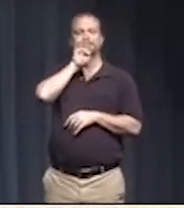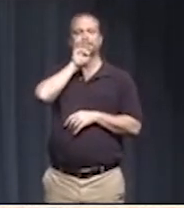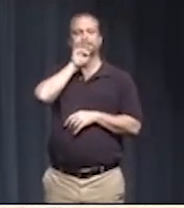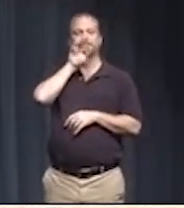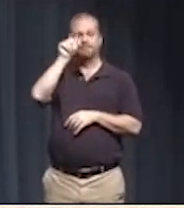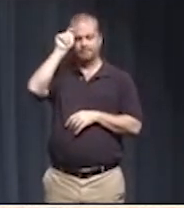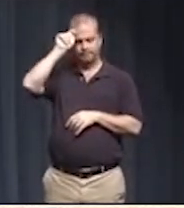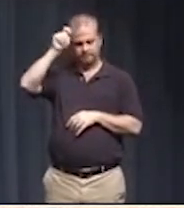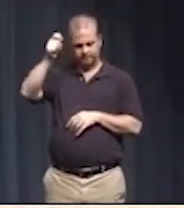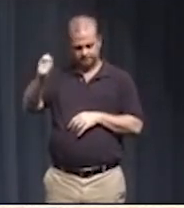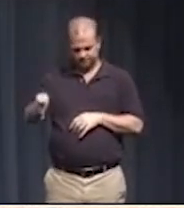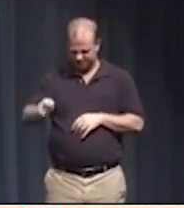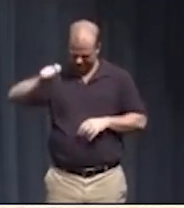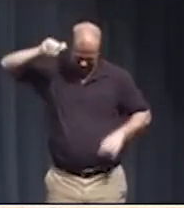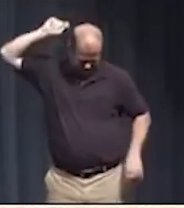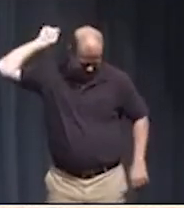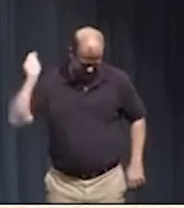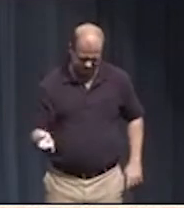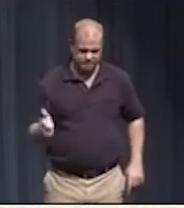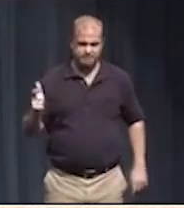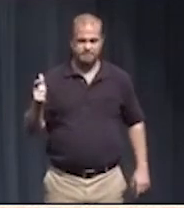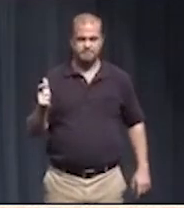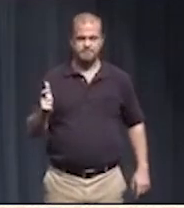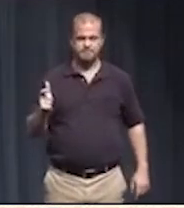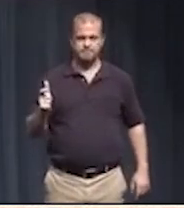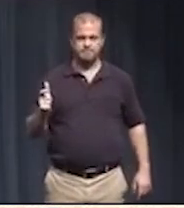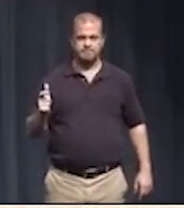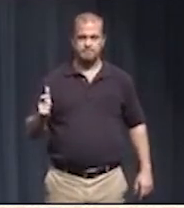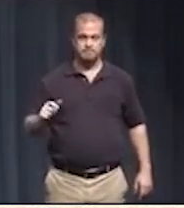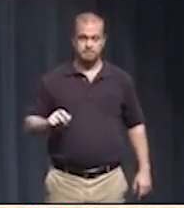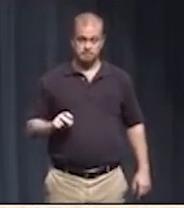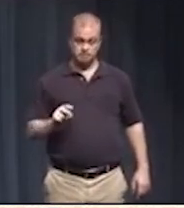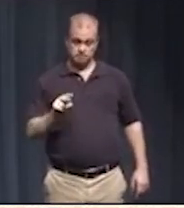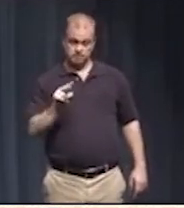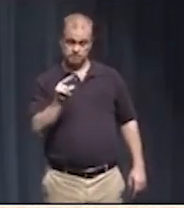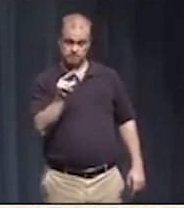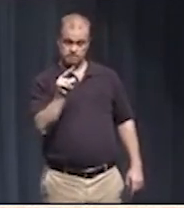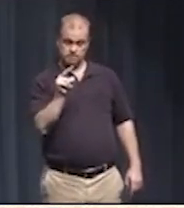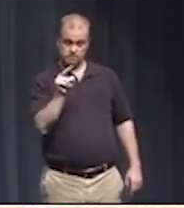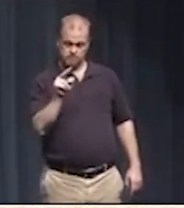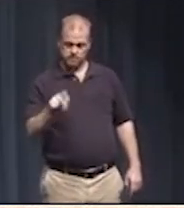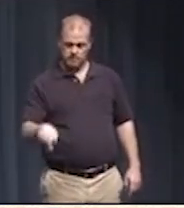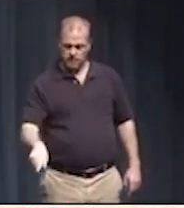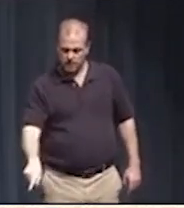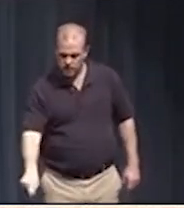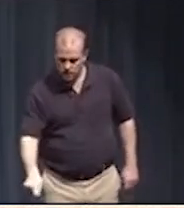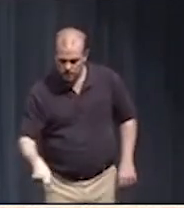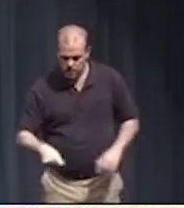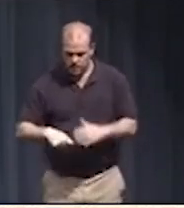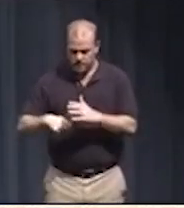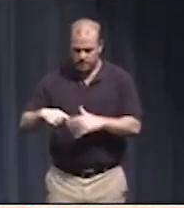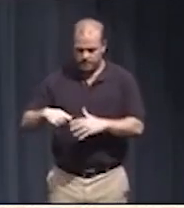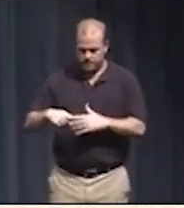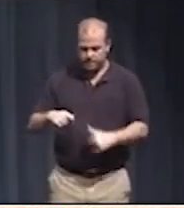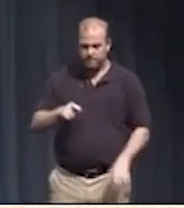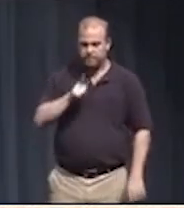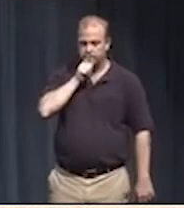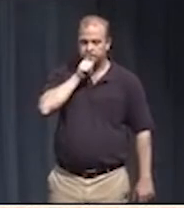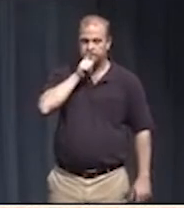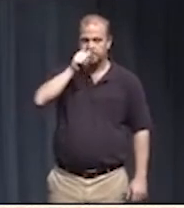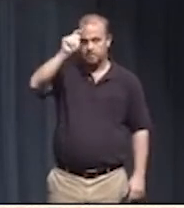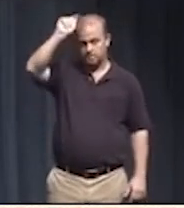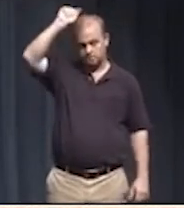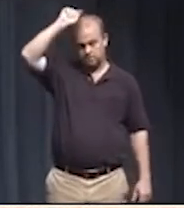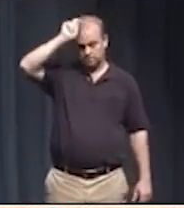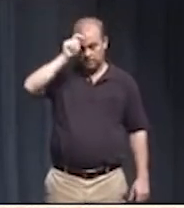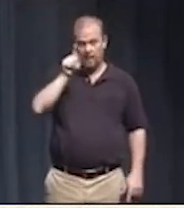his hat off, slammed it on the ground, and I saw him stiffen up, look around, bend down, pick his hat off, and dust it off, and put it back on. And that was the extent